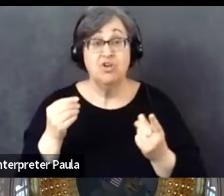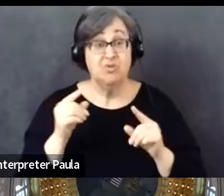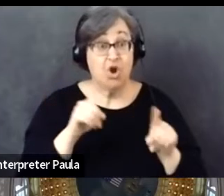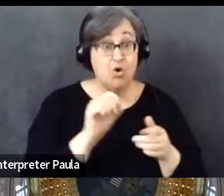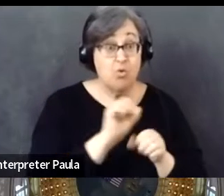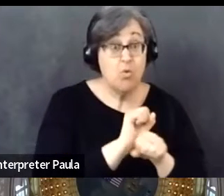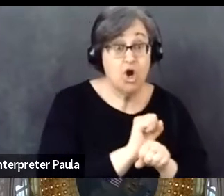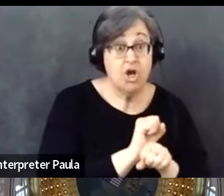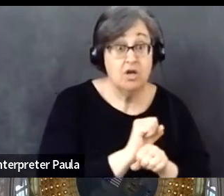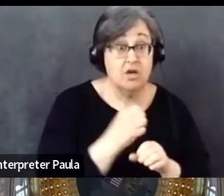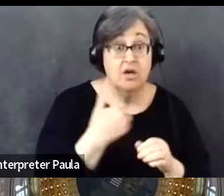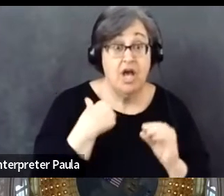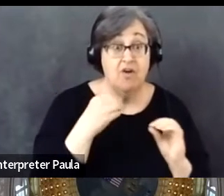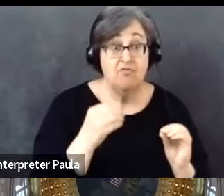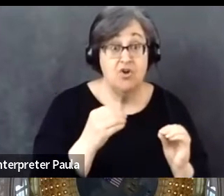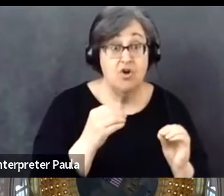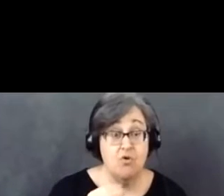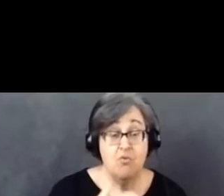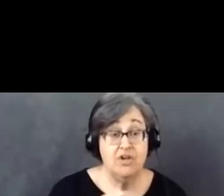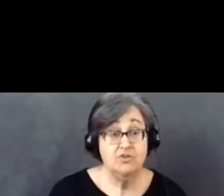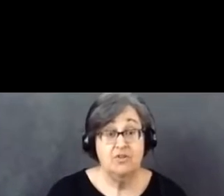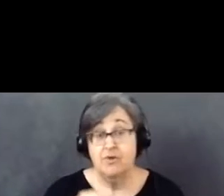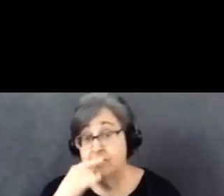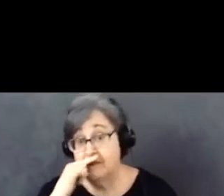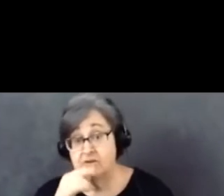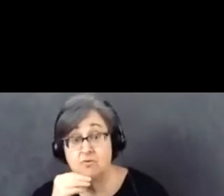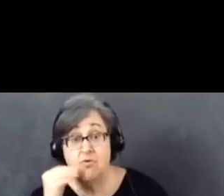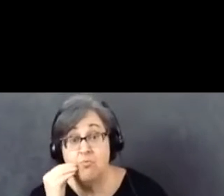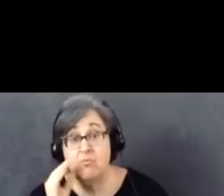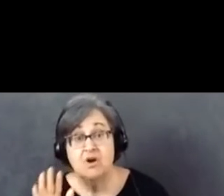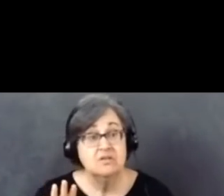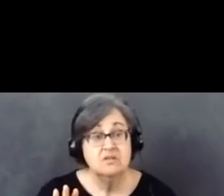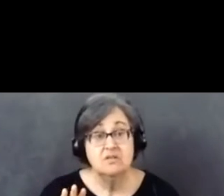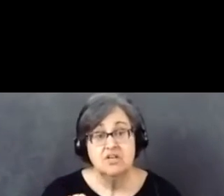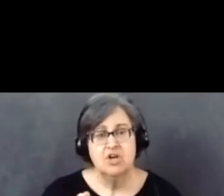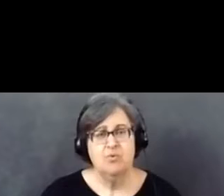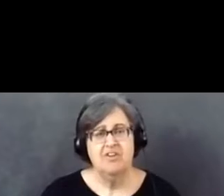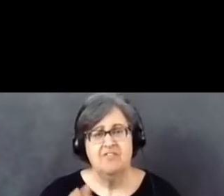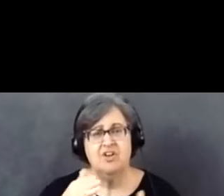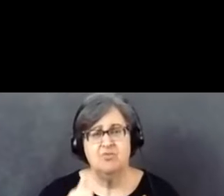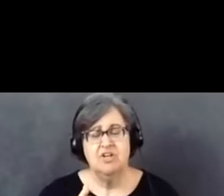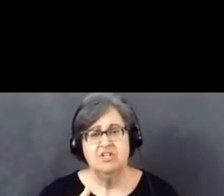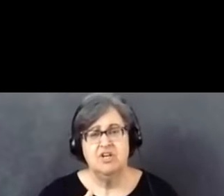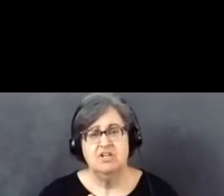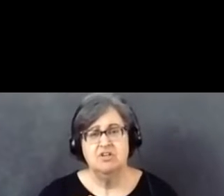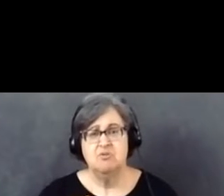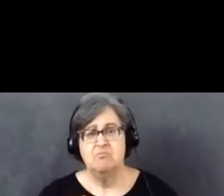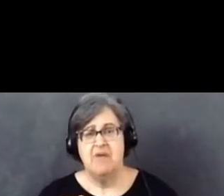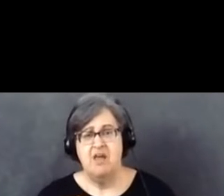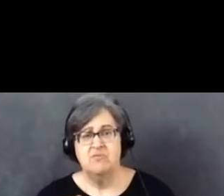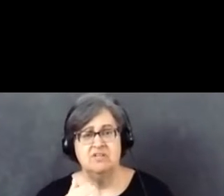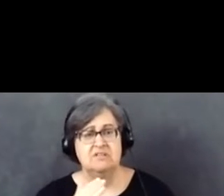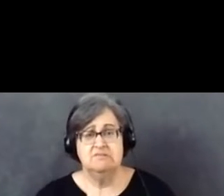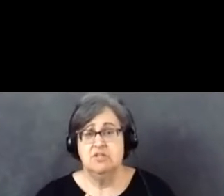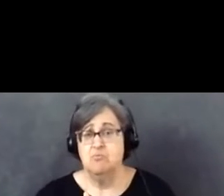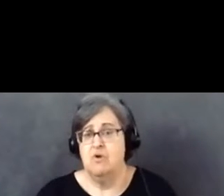work? I have no way to do it with my kid the way it is. Or, can we find a way to compensate me somewhat? I mean, I